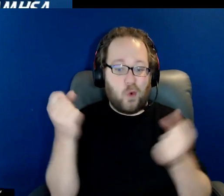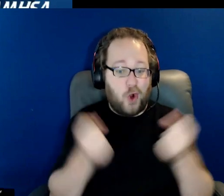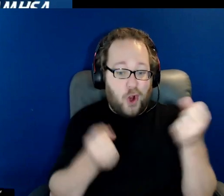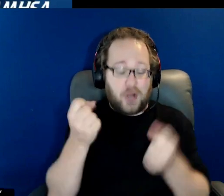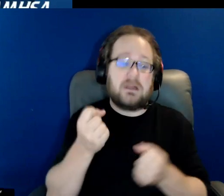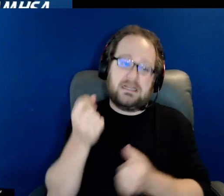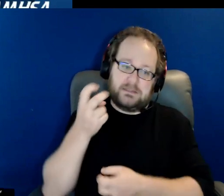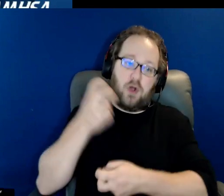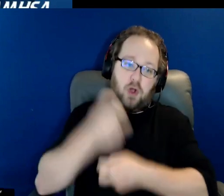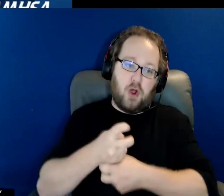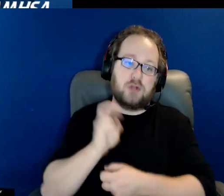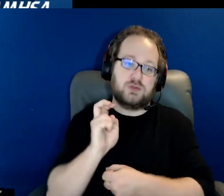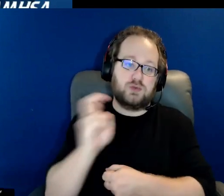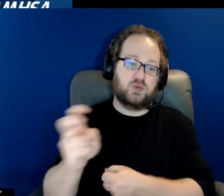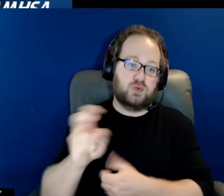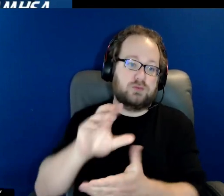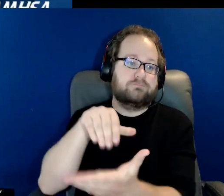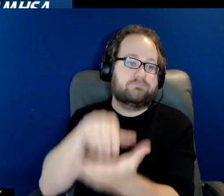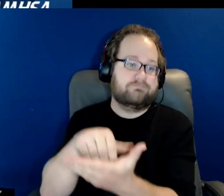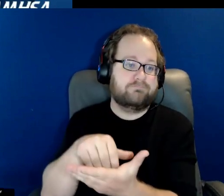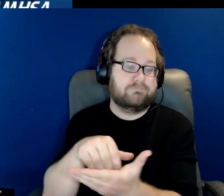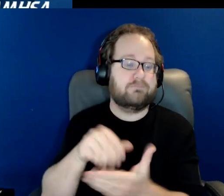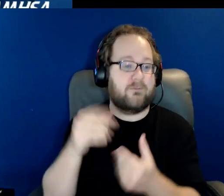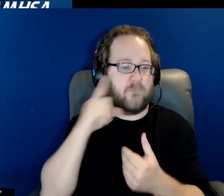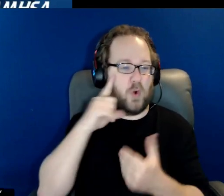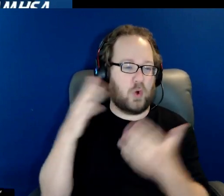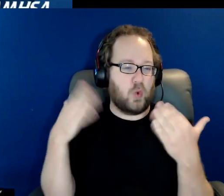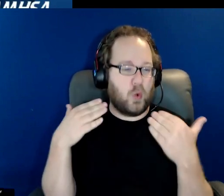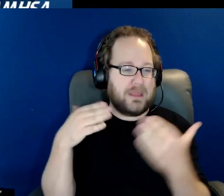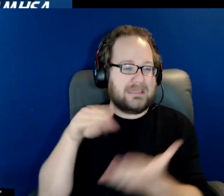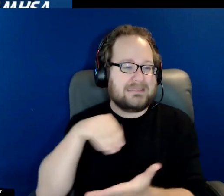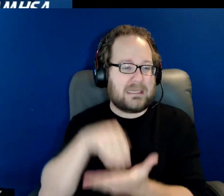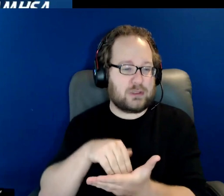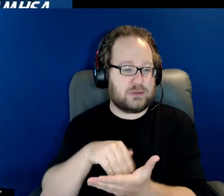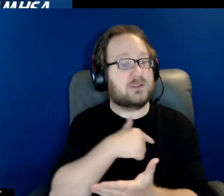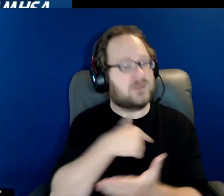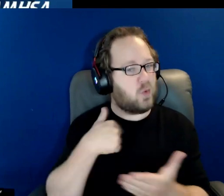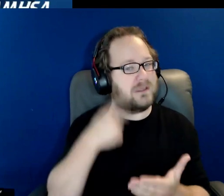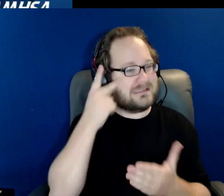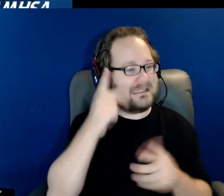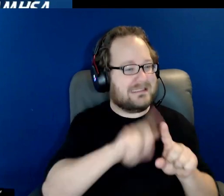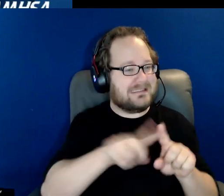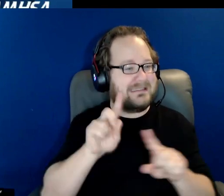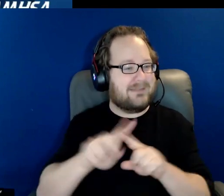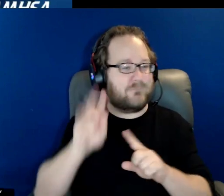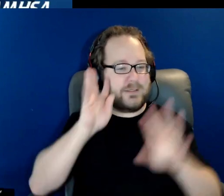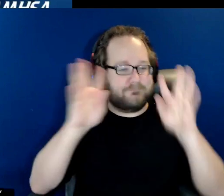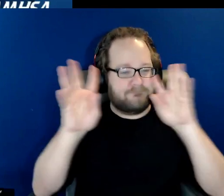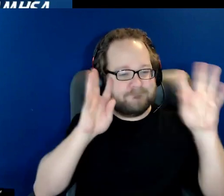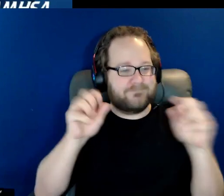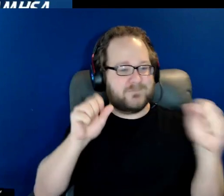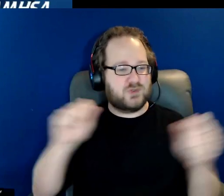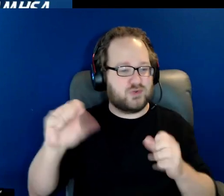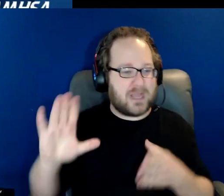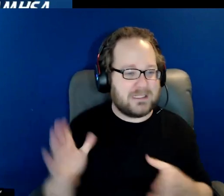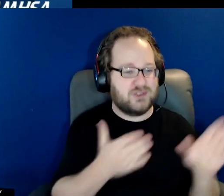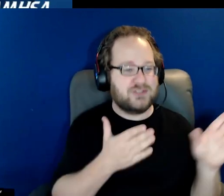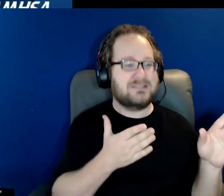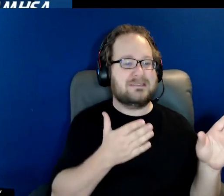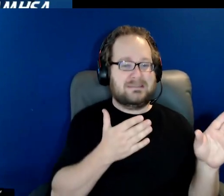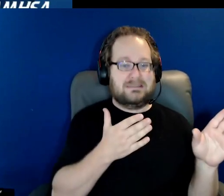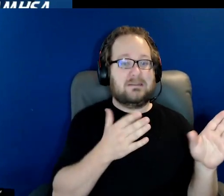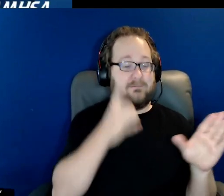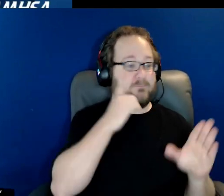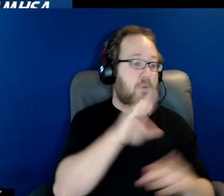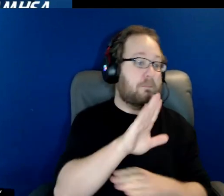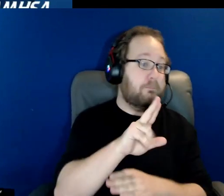cooling centers. So, we're seeing different kinds of strategies here in terms of using buses and other approaches. And what they're doing